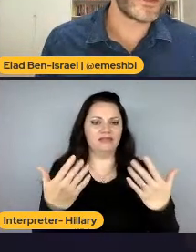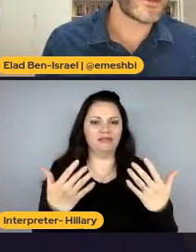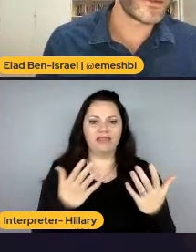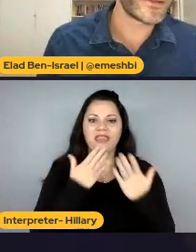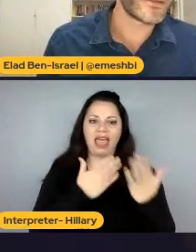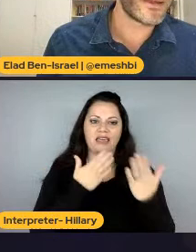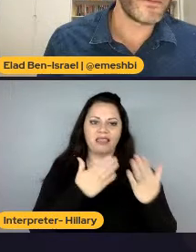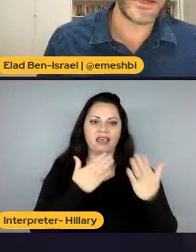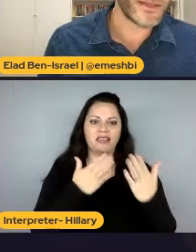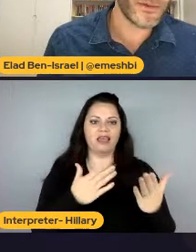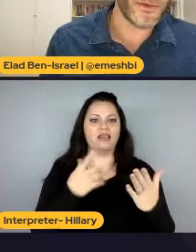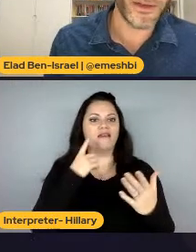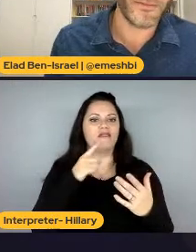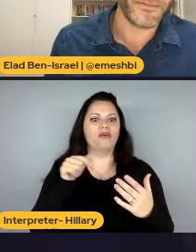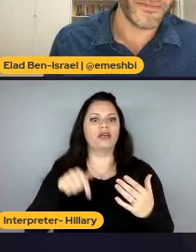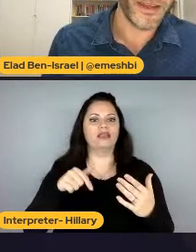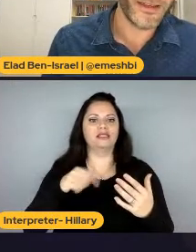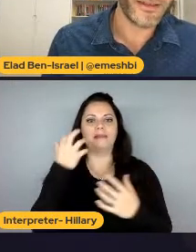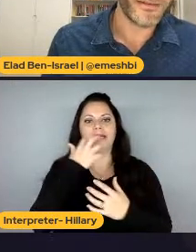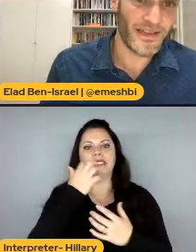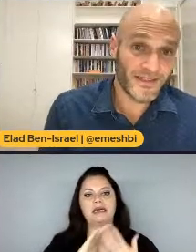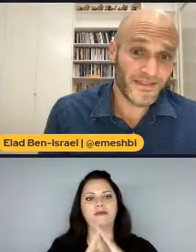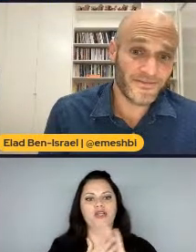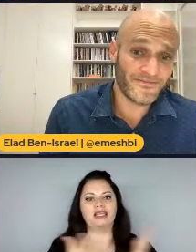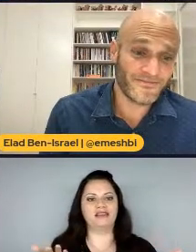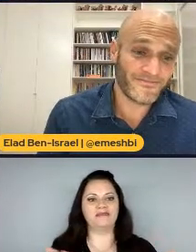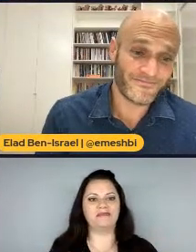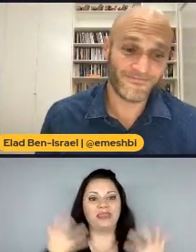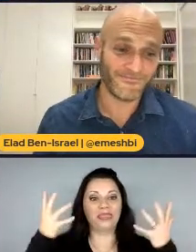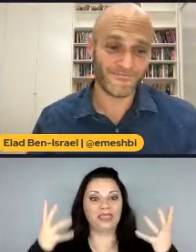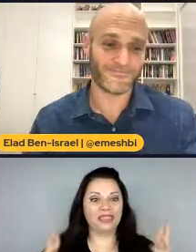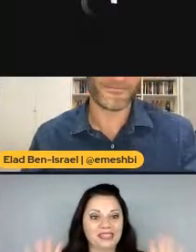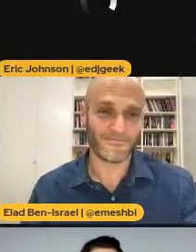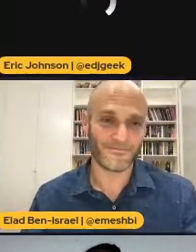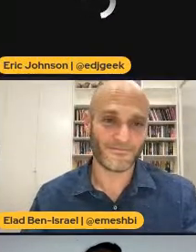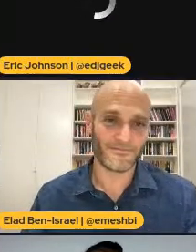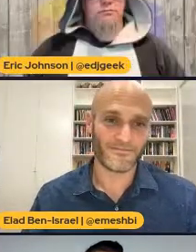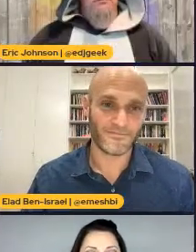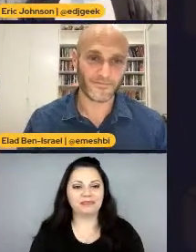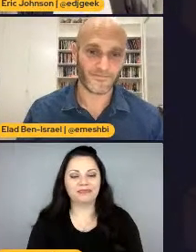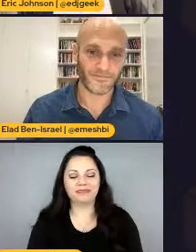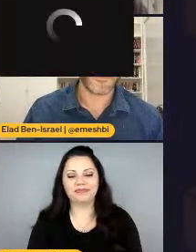you for being this amazing community. That's it.